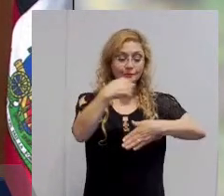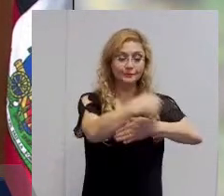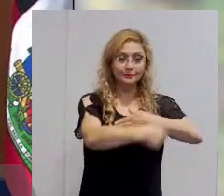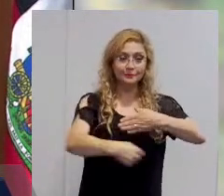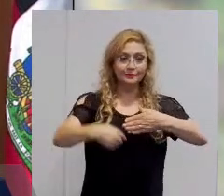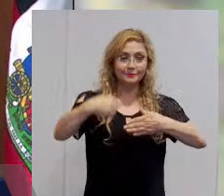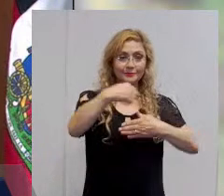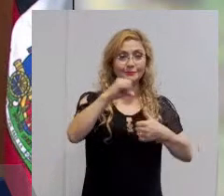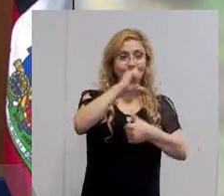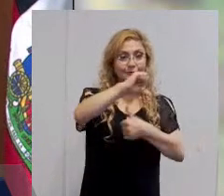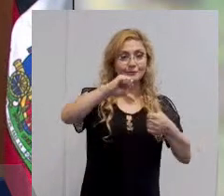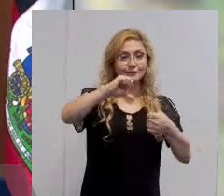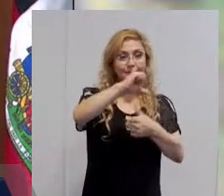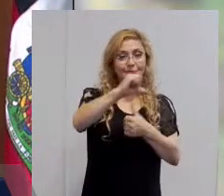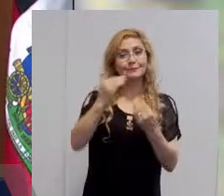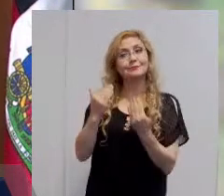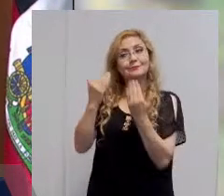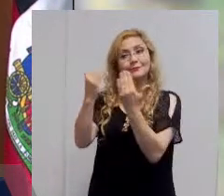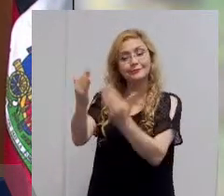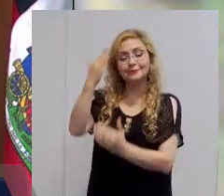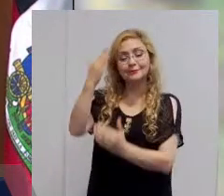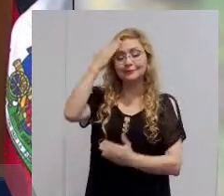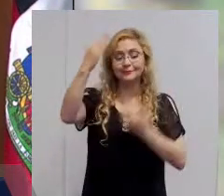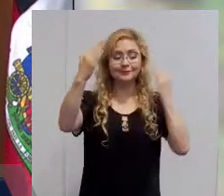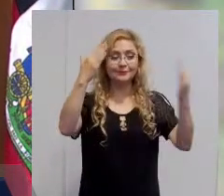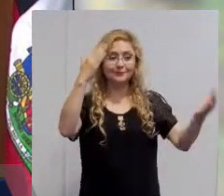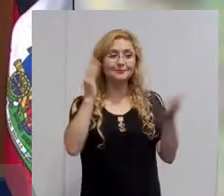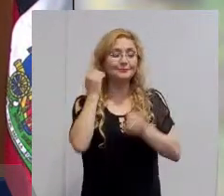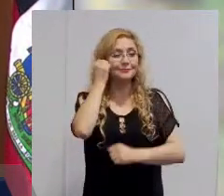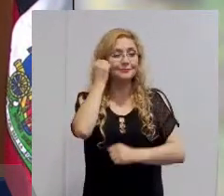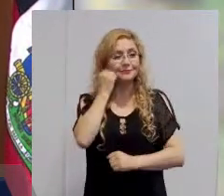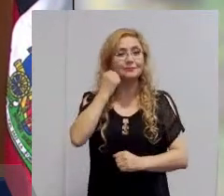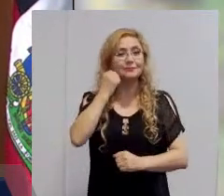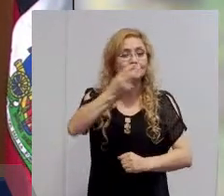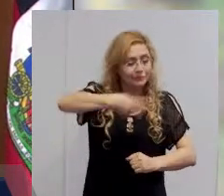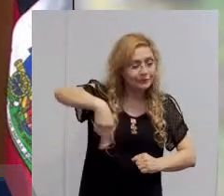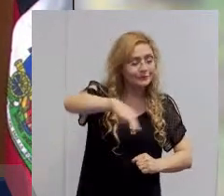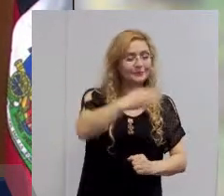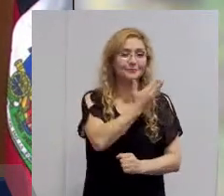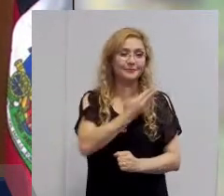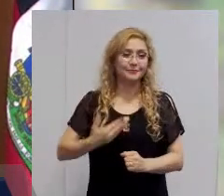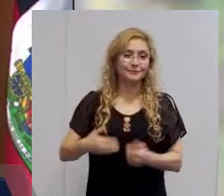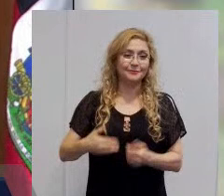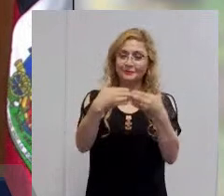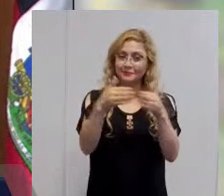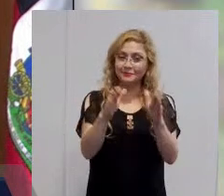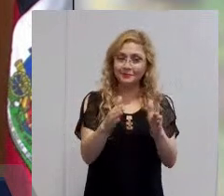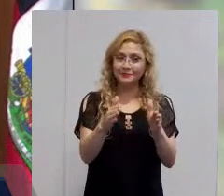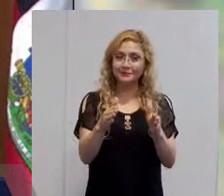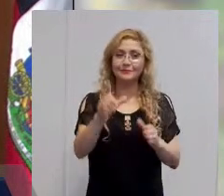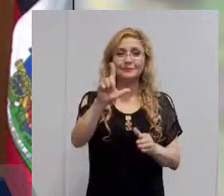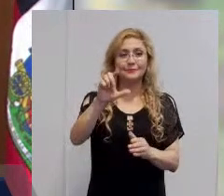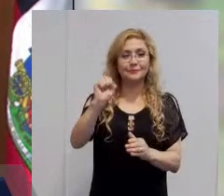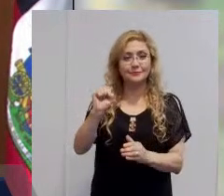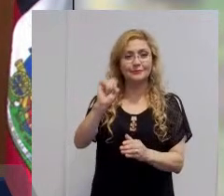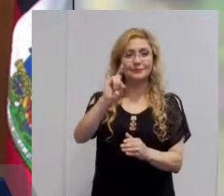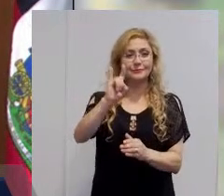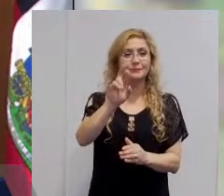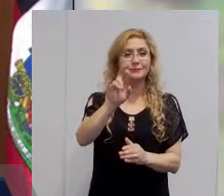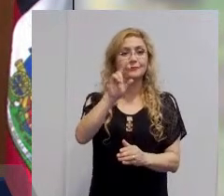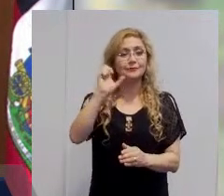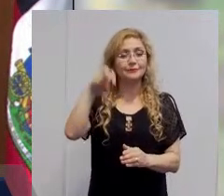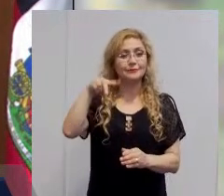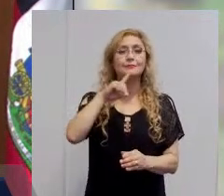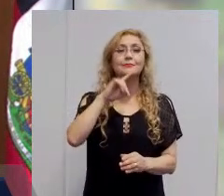issue that is of such importance for our region. Greetings, warm greetings from the President of